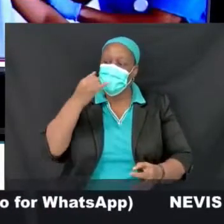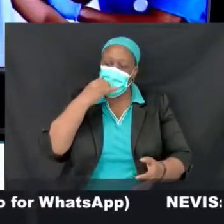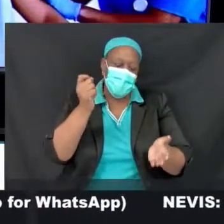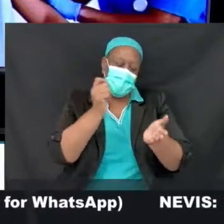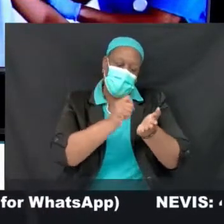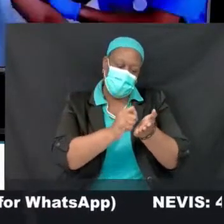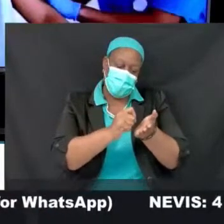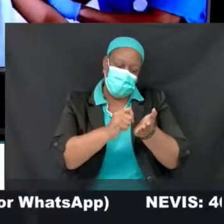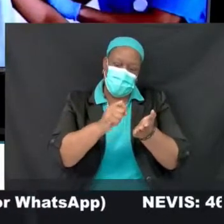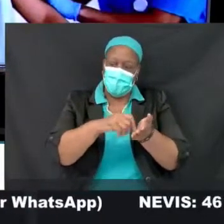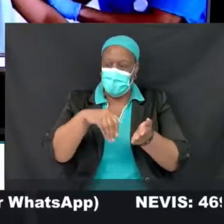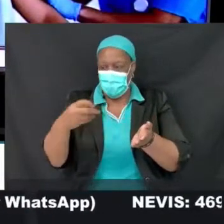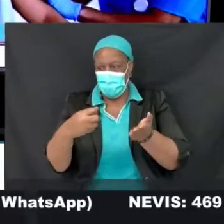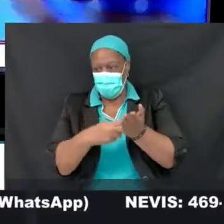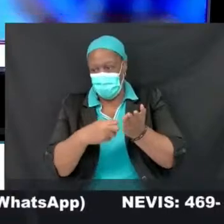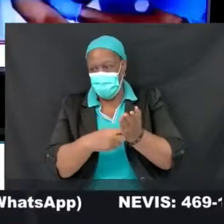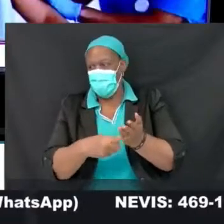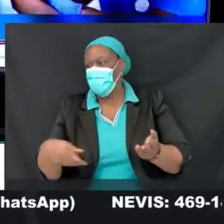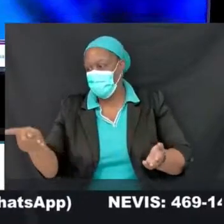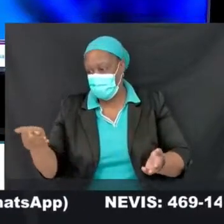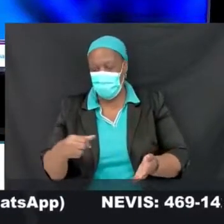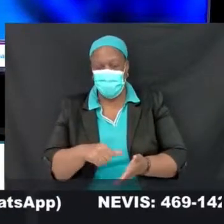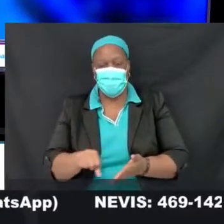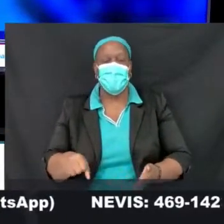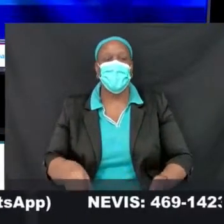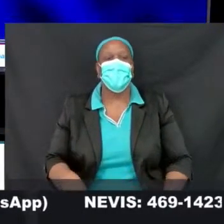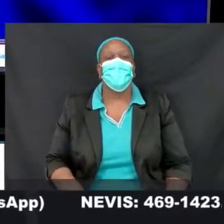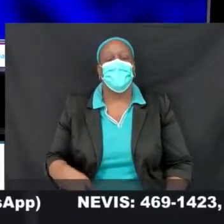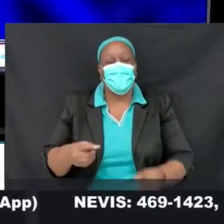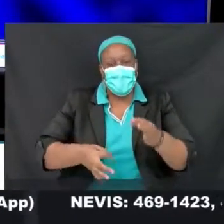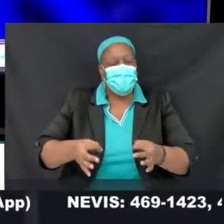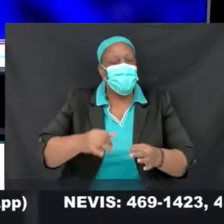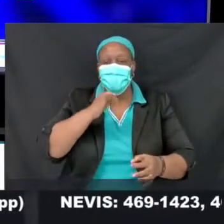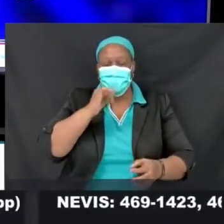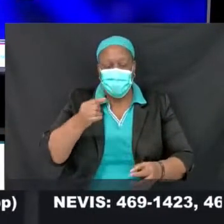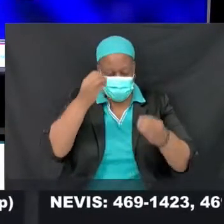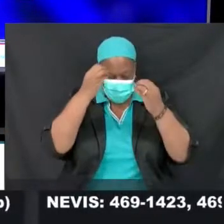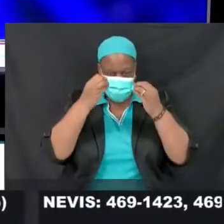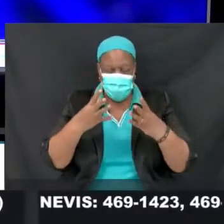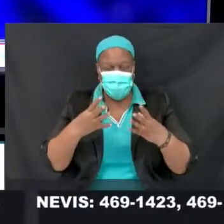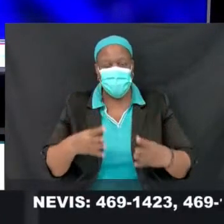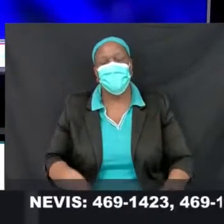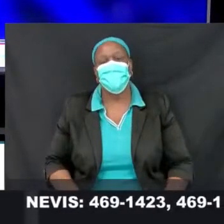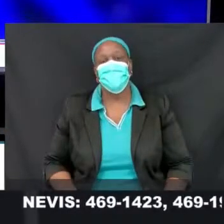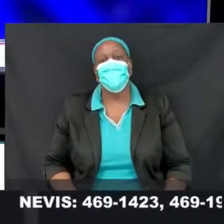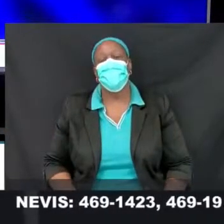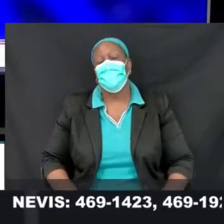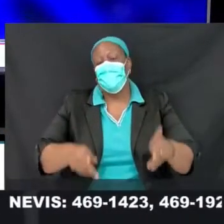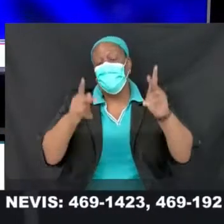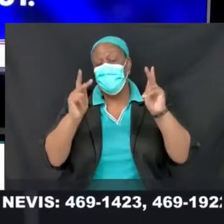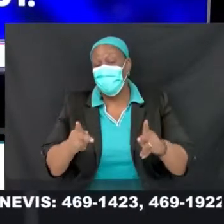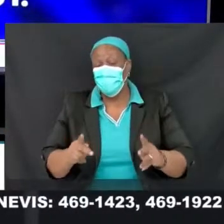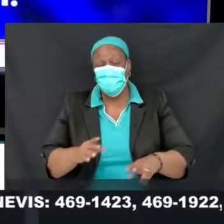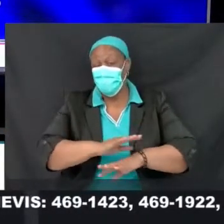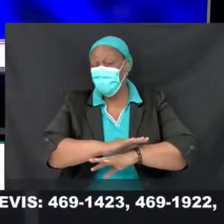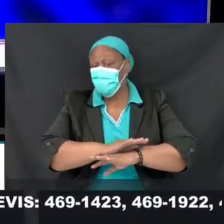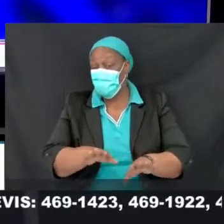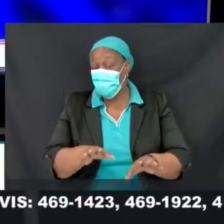ensure compliance with the provisions of the Act. A person who obstructs any member of